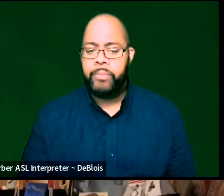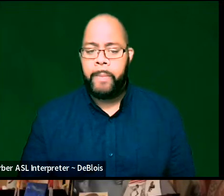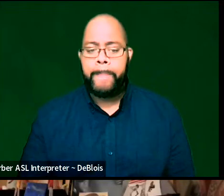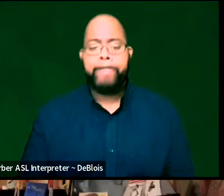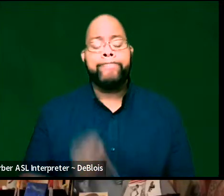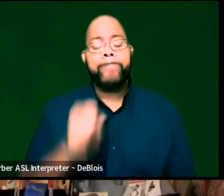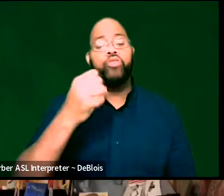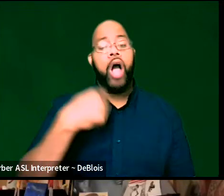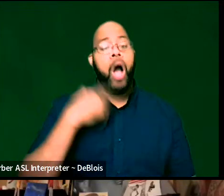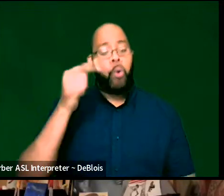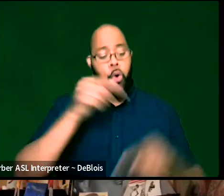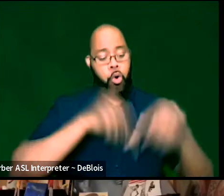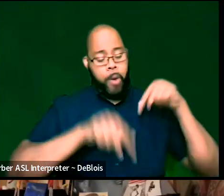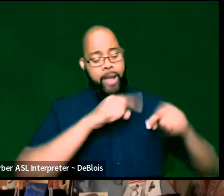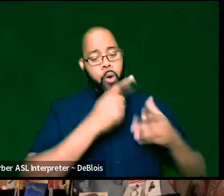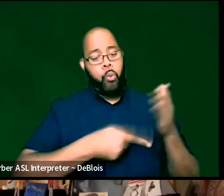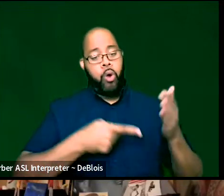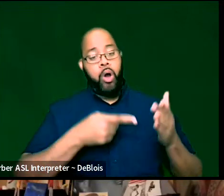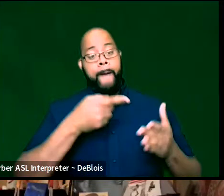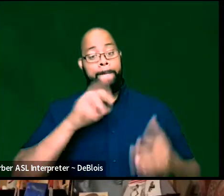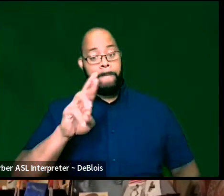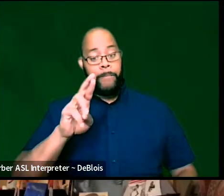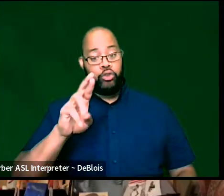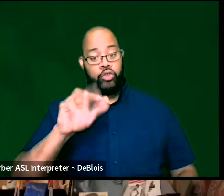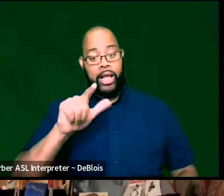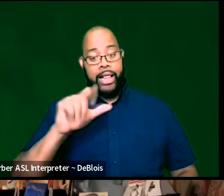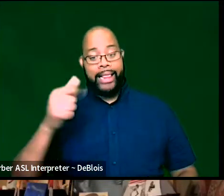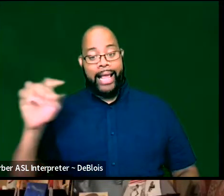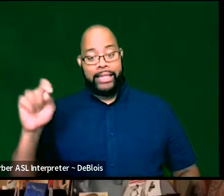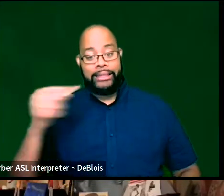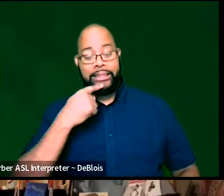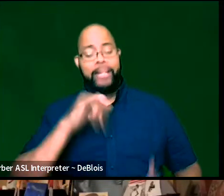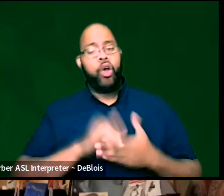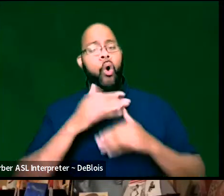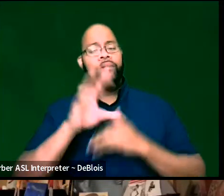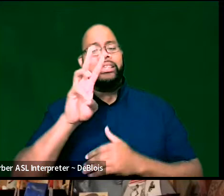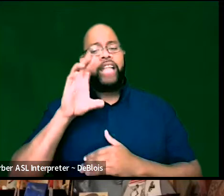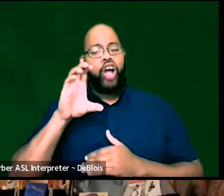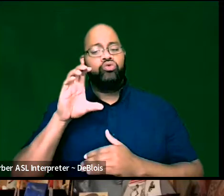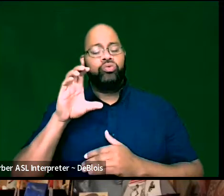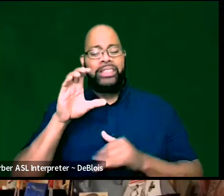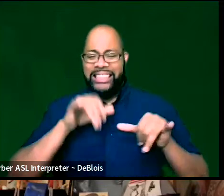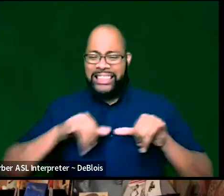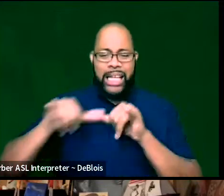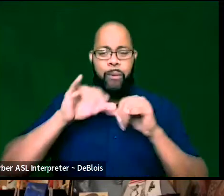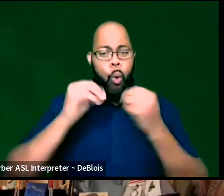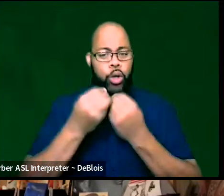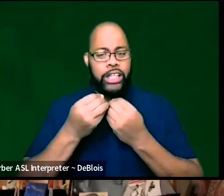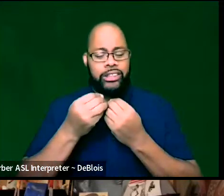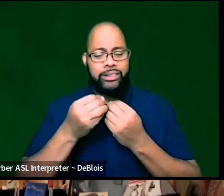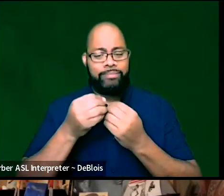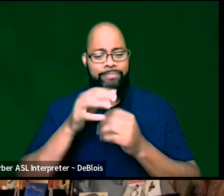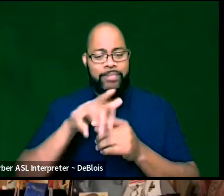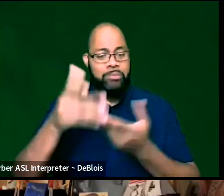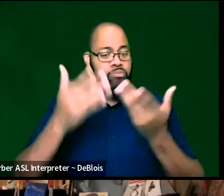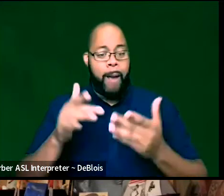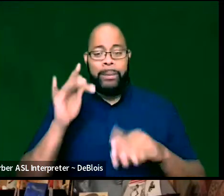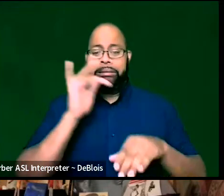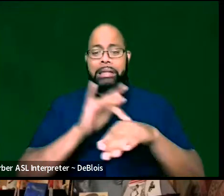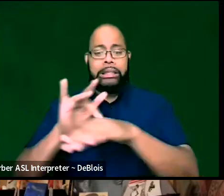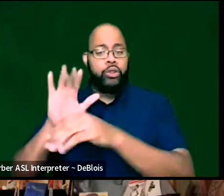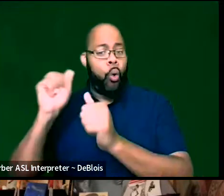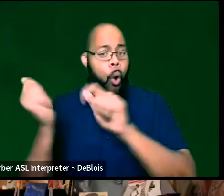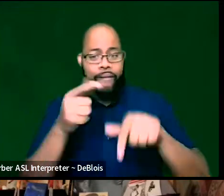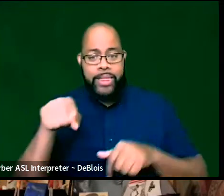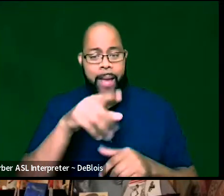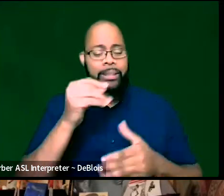Yeah, so I'm going to go back to what Brother Leggett said. There's over 600 like-minded organizations, and he's probably touched all of